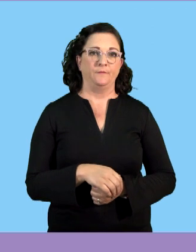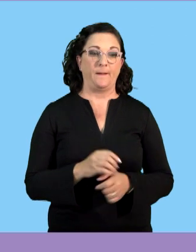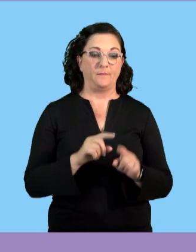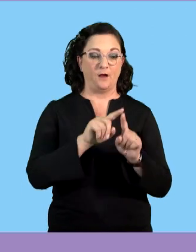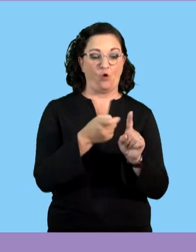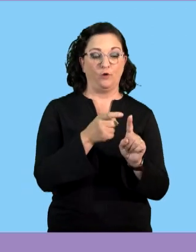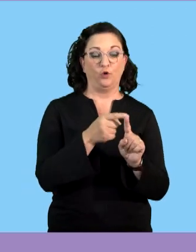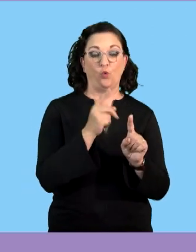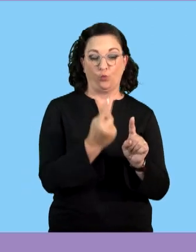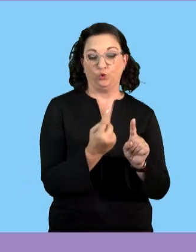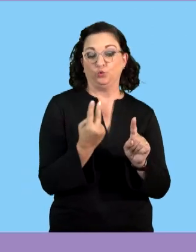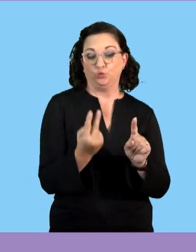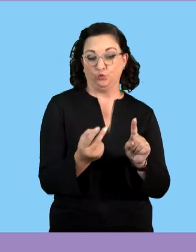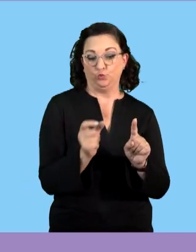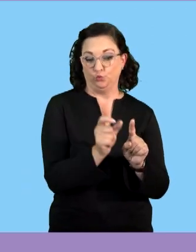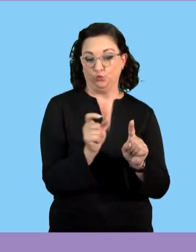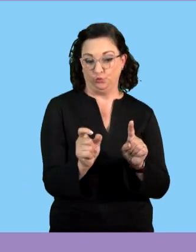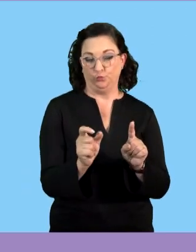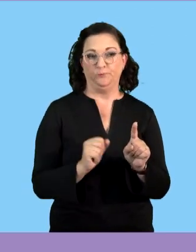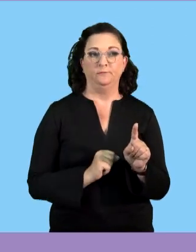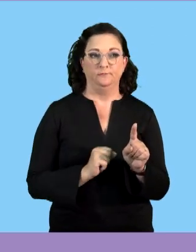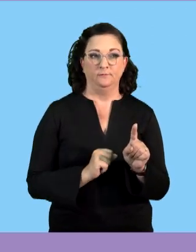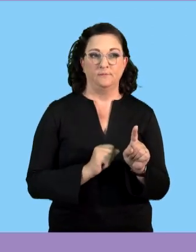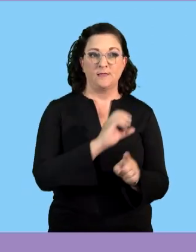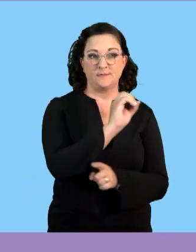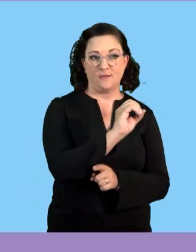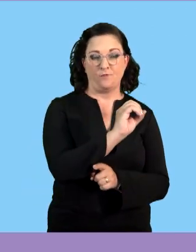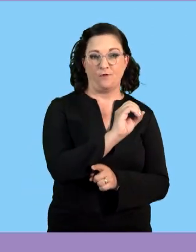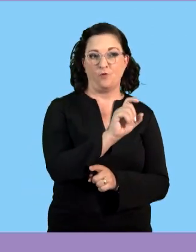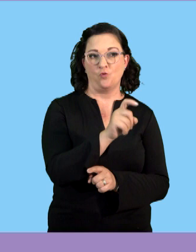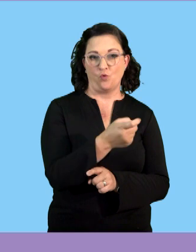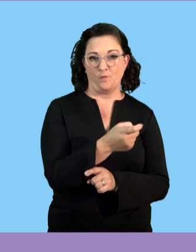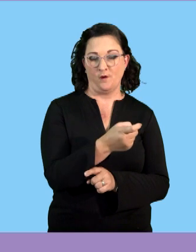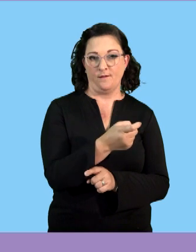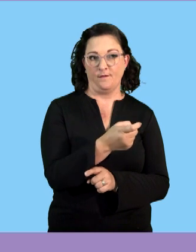Round the following to 2 decimal places. You have